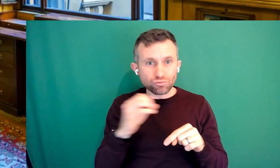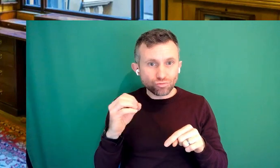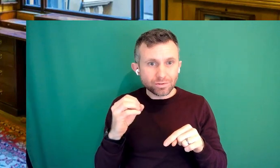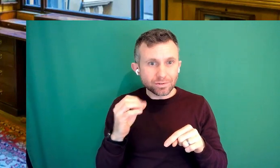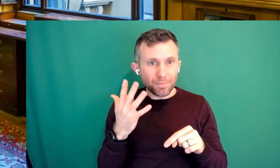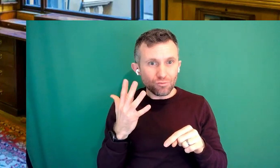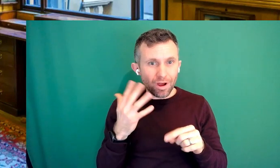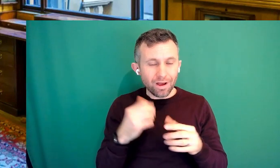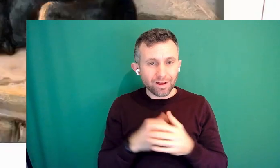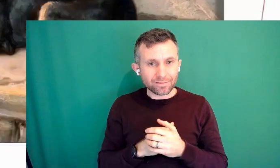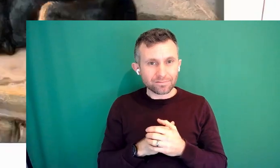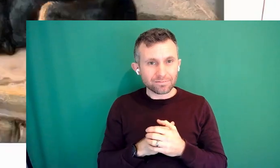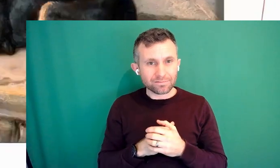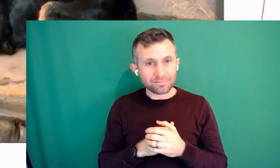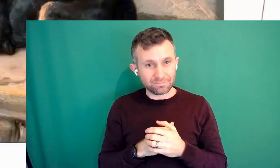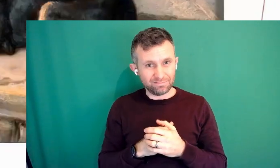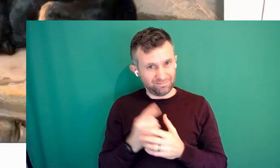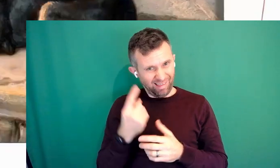family.